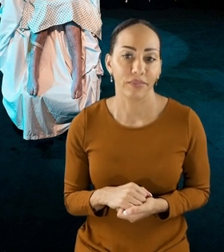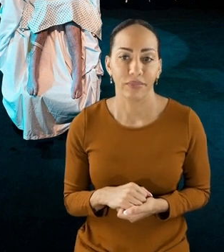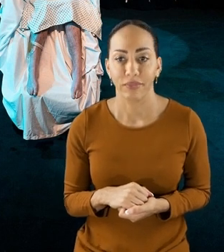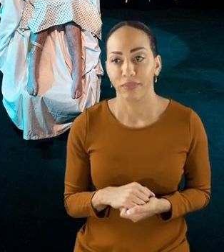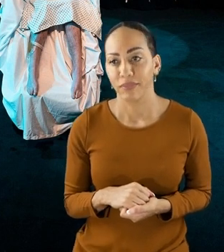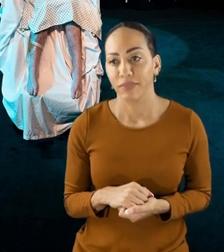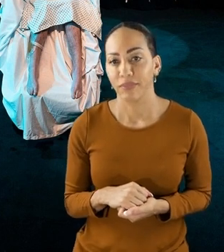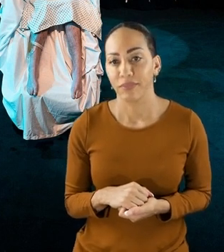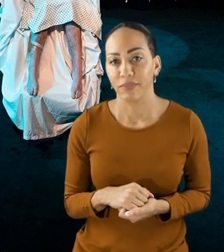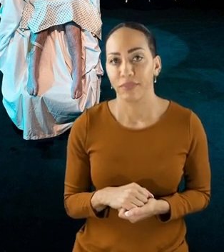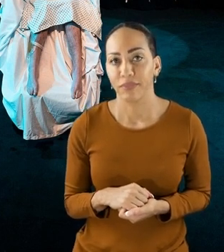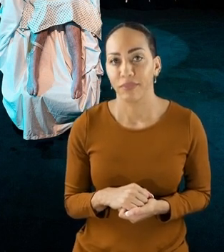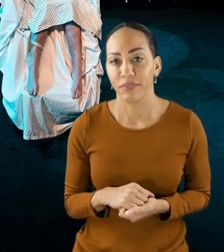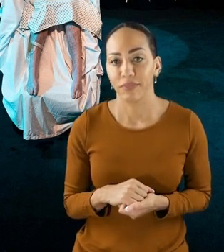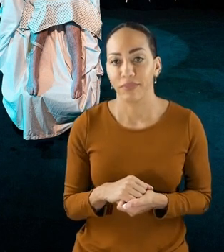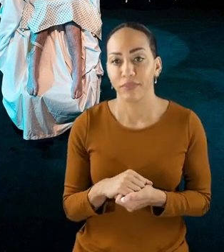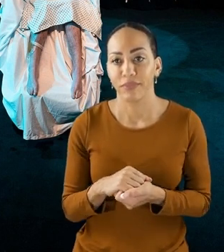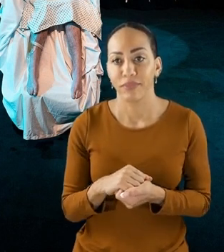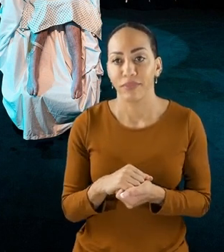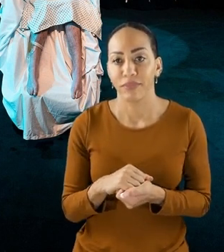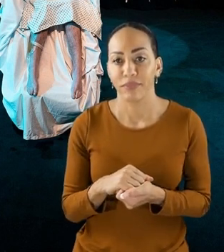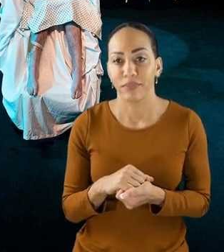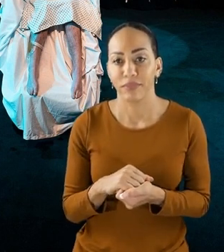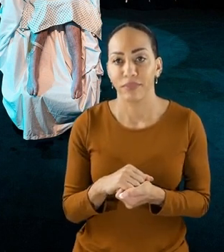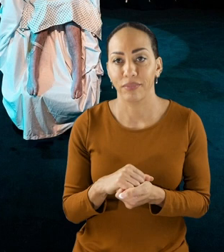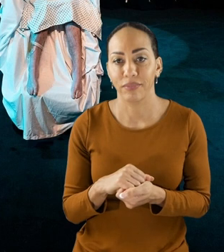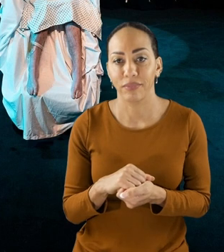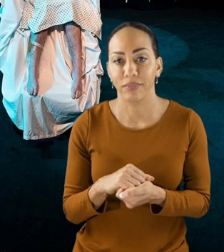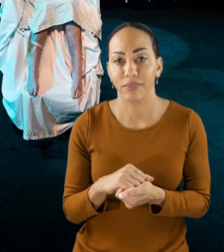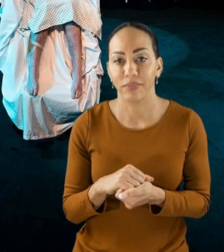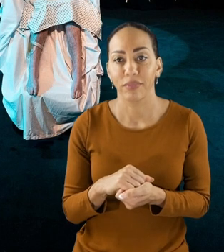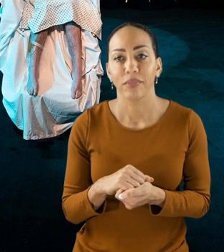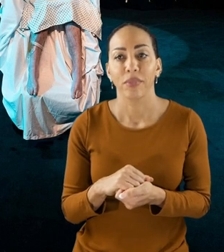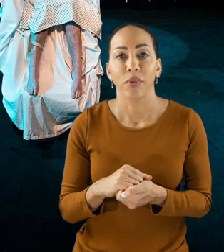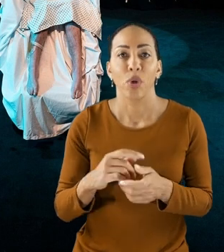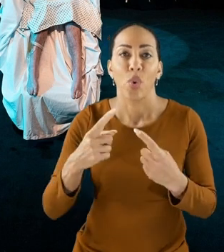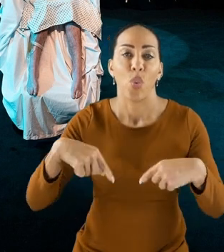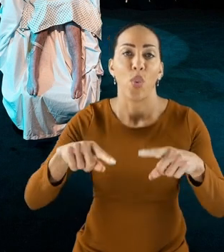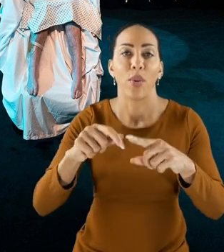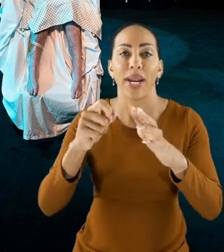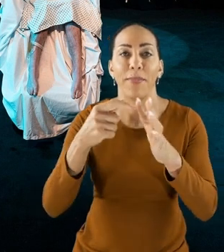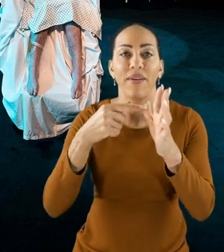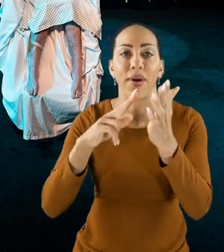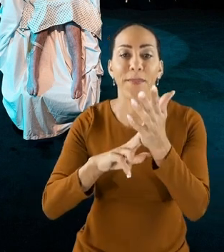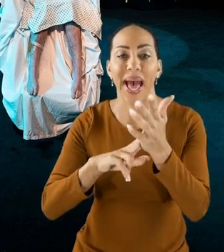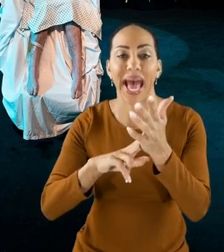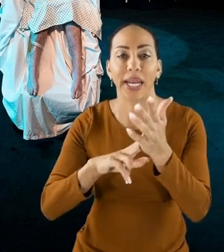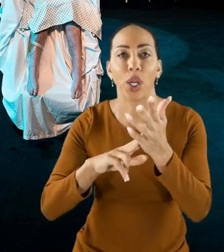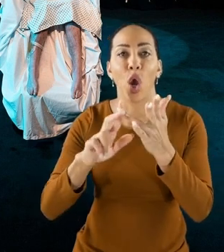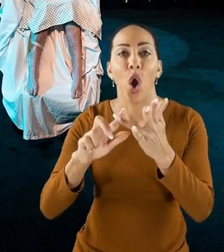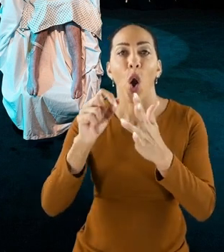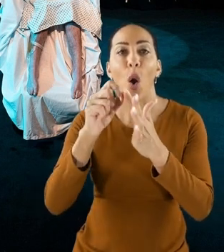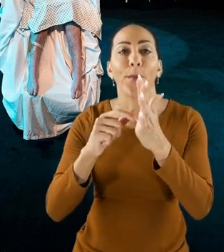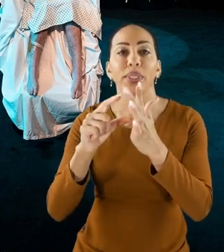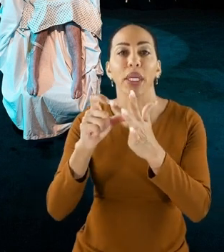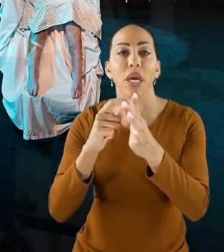the sense of being in a panopticon and the ways in which decisions can be made about your life